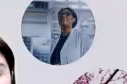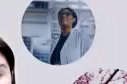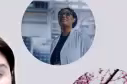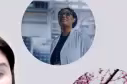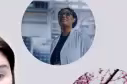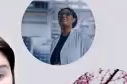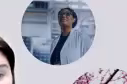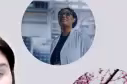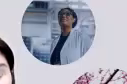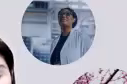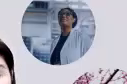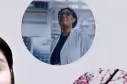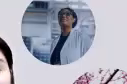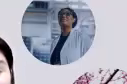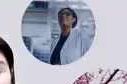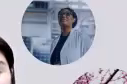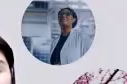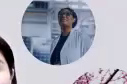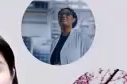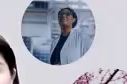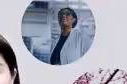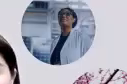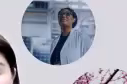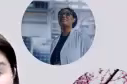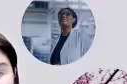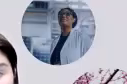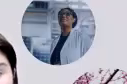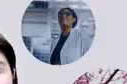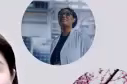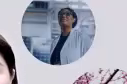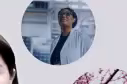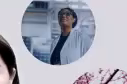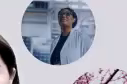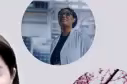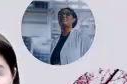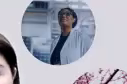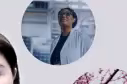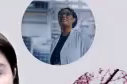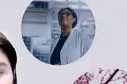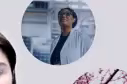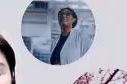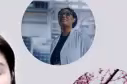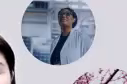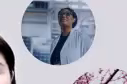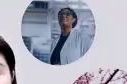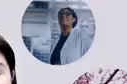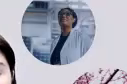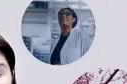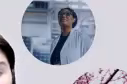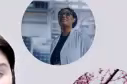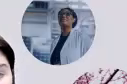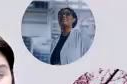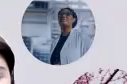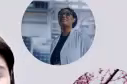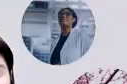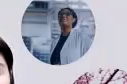received NSF funding to manage the STEM Resource and Evaluation Center, or REC for short. The REC's